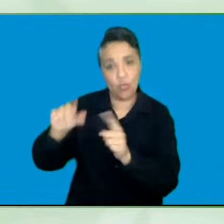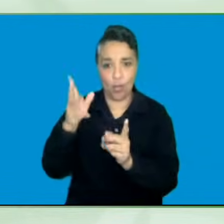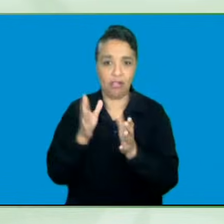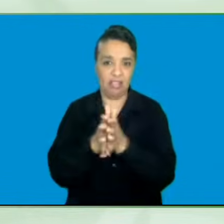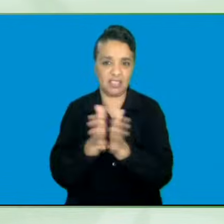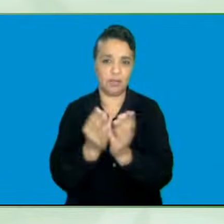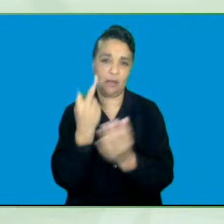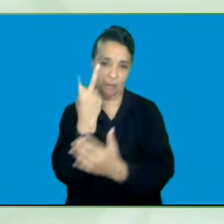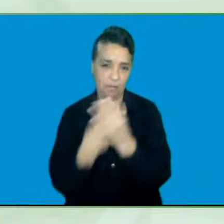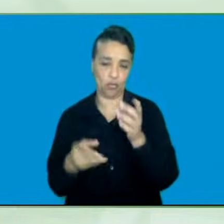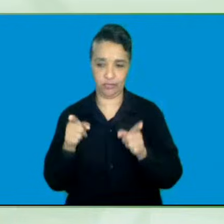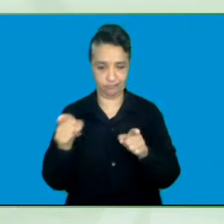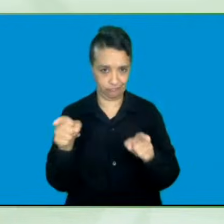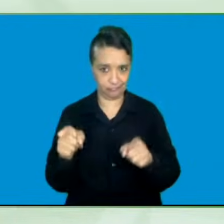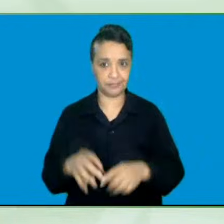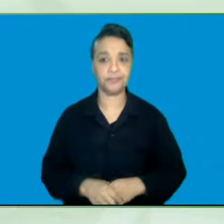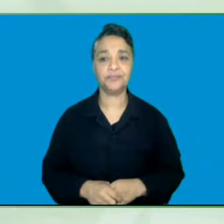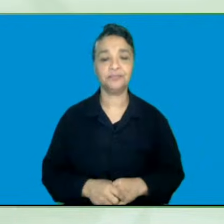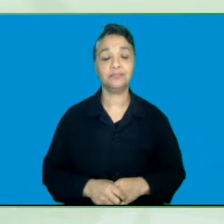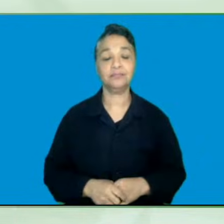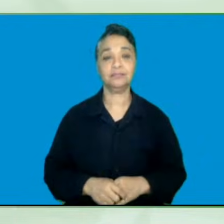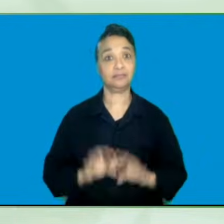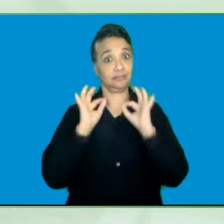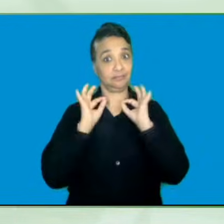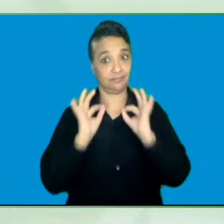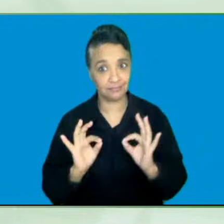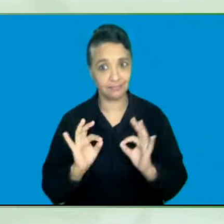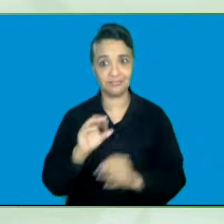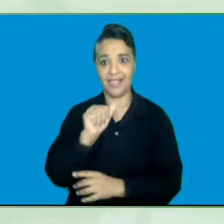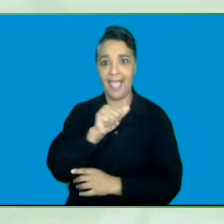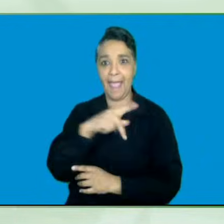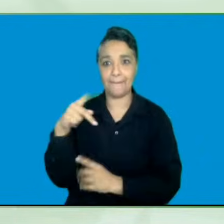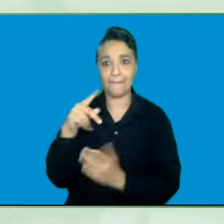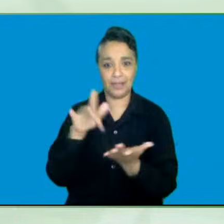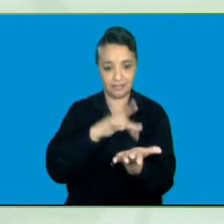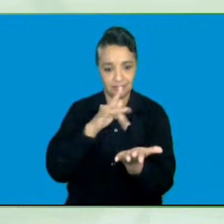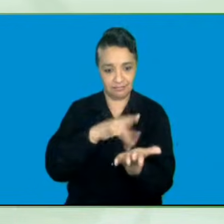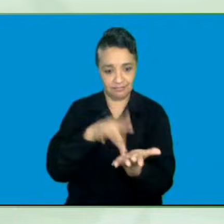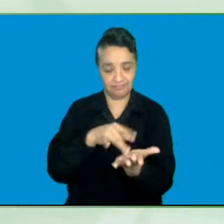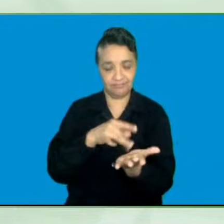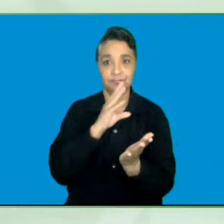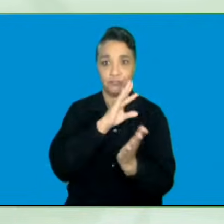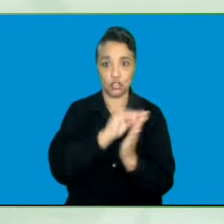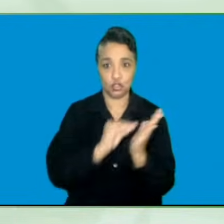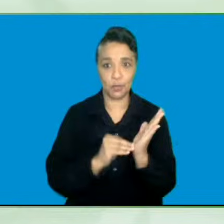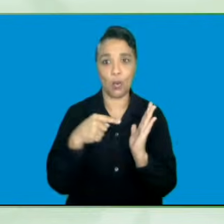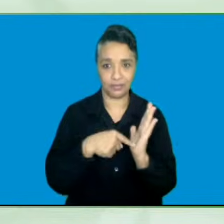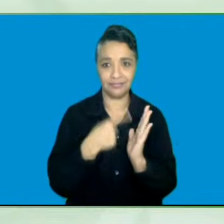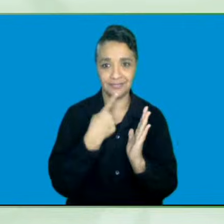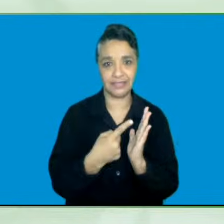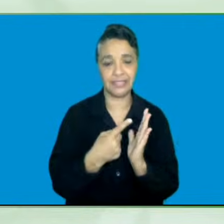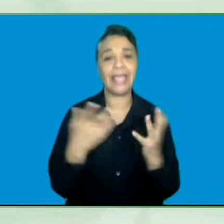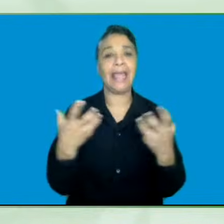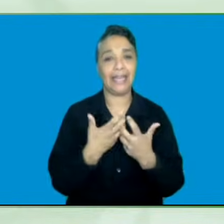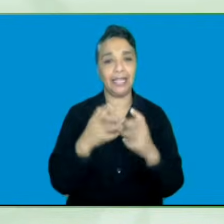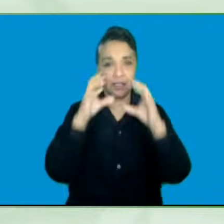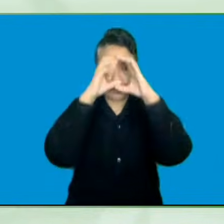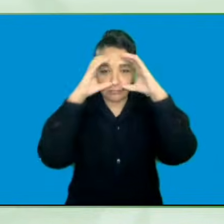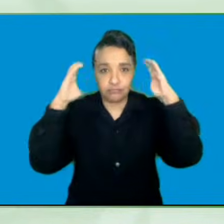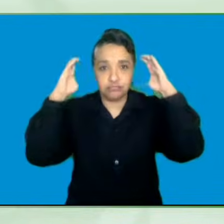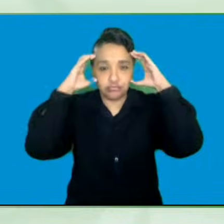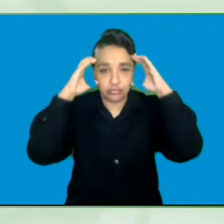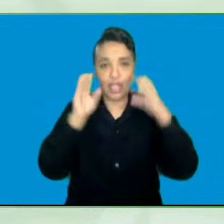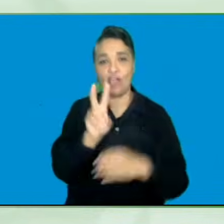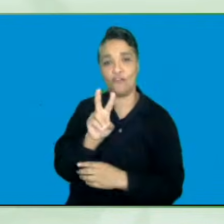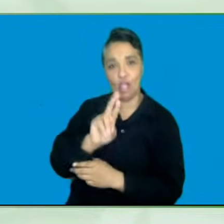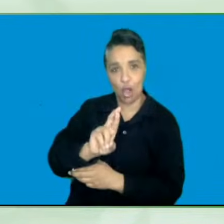mean, some of the most exciting applications that we talk about in the report are, related to virtual reality. And